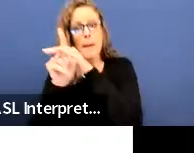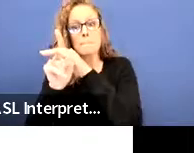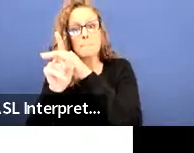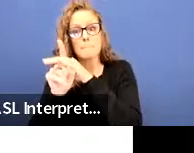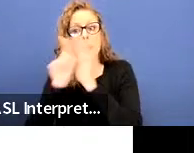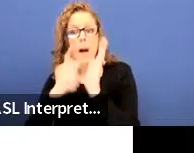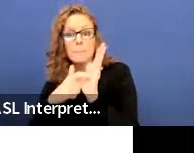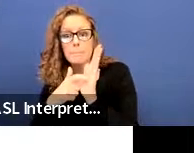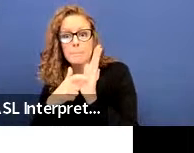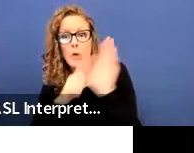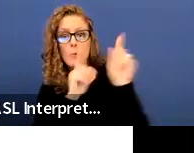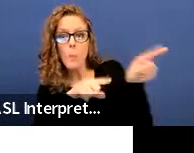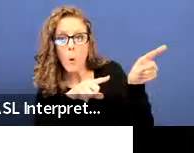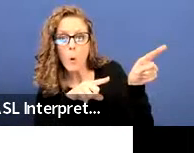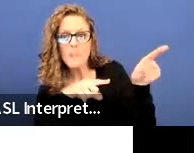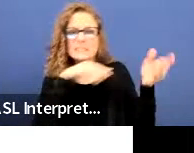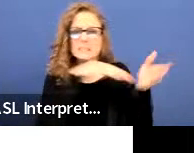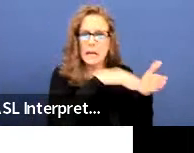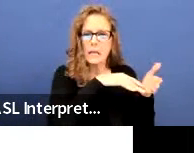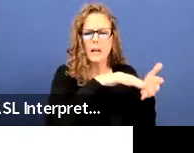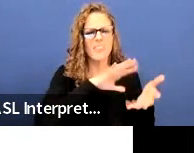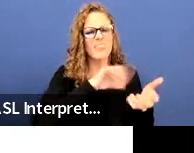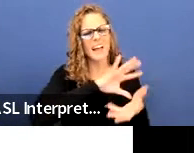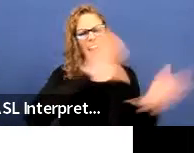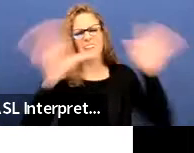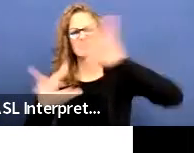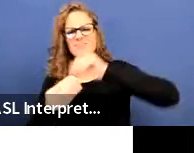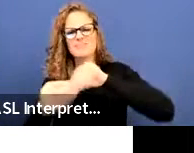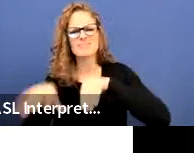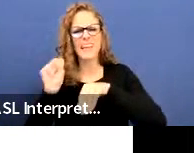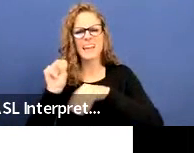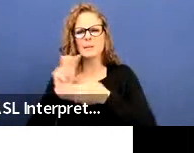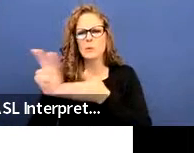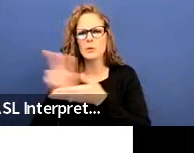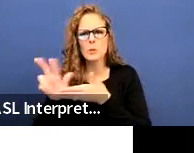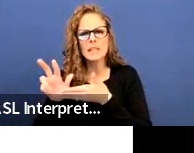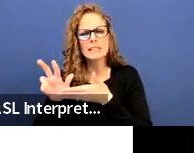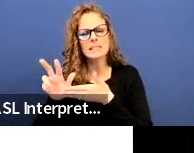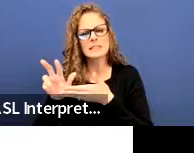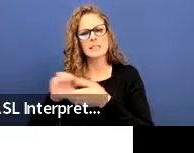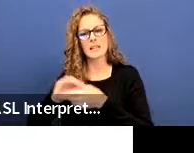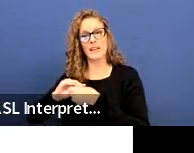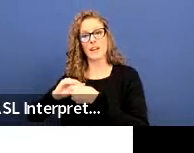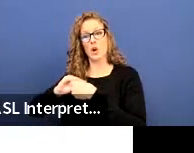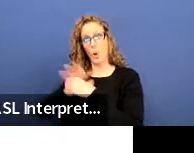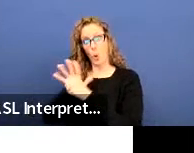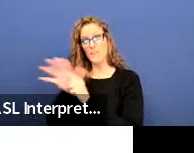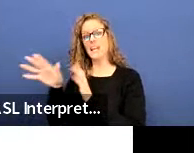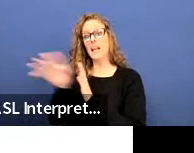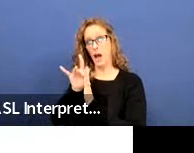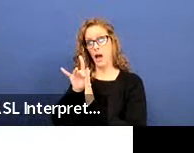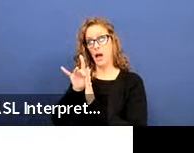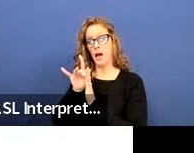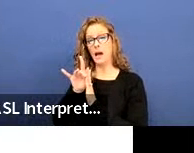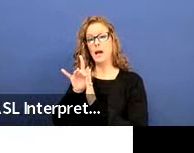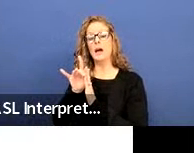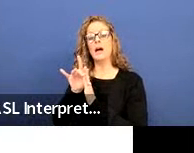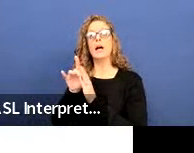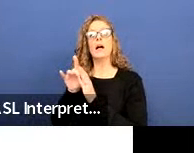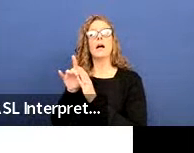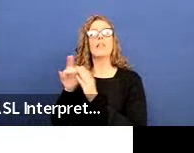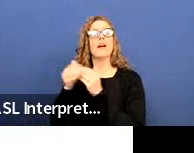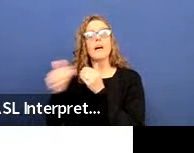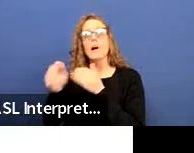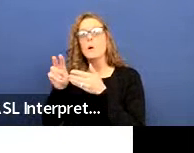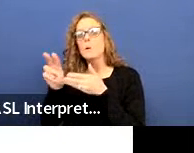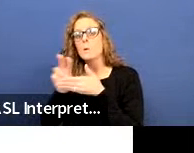detected. And that, as we all know, can take several weeks with COVID for people to get severe disease once they've been infected. So